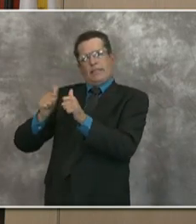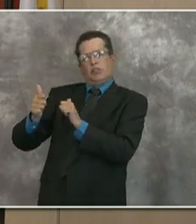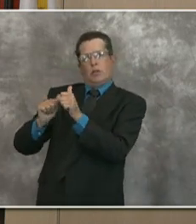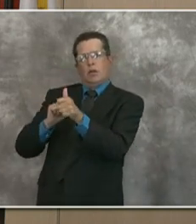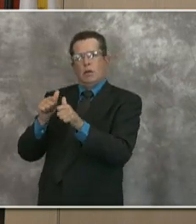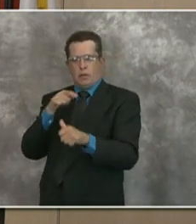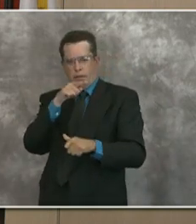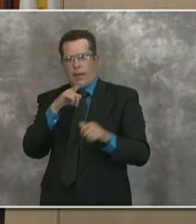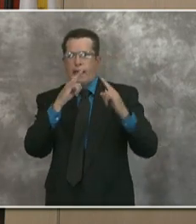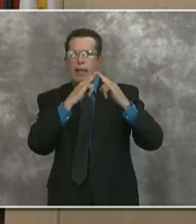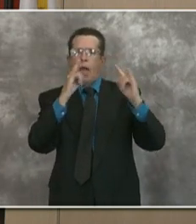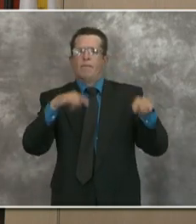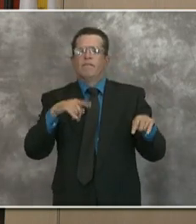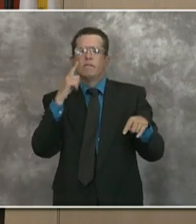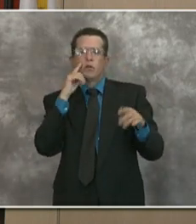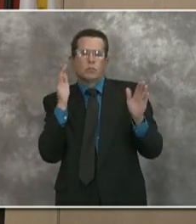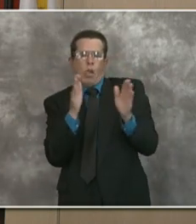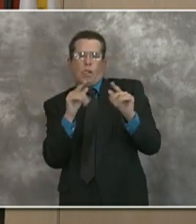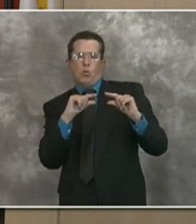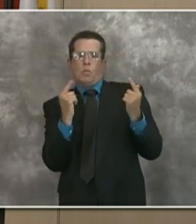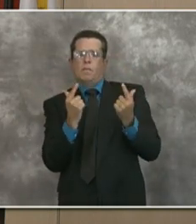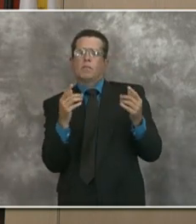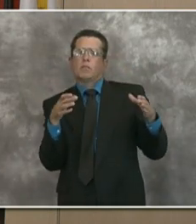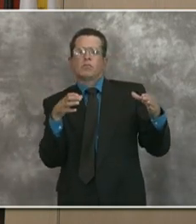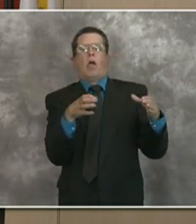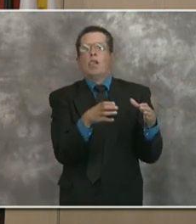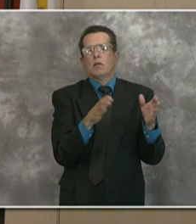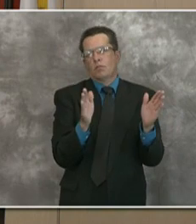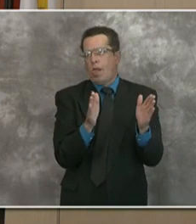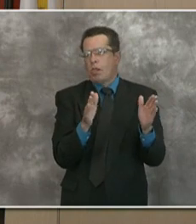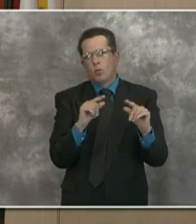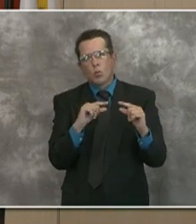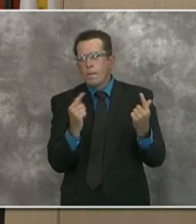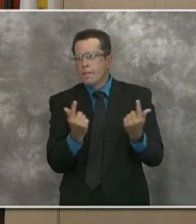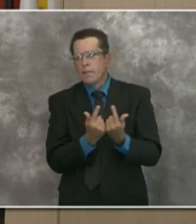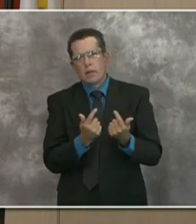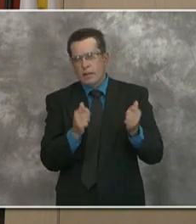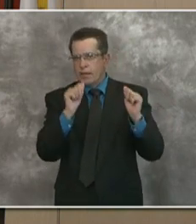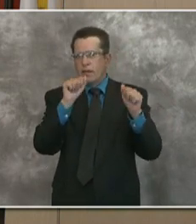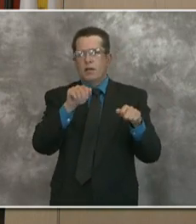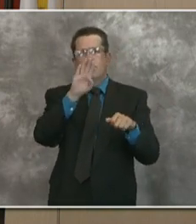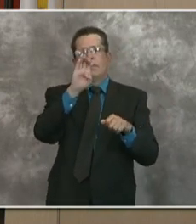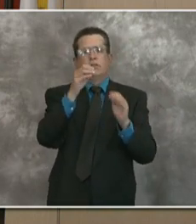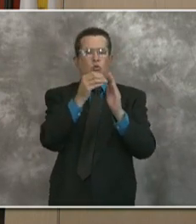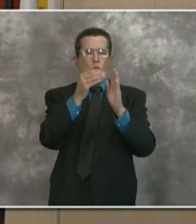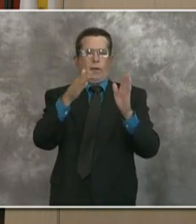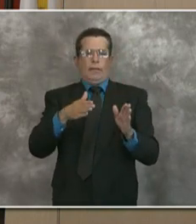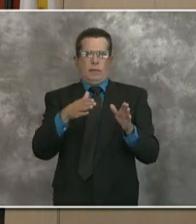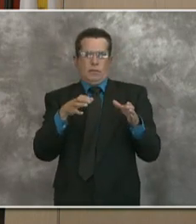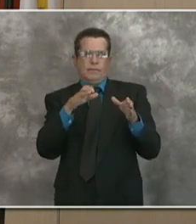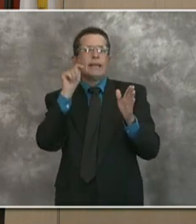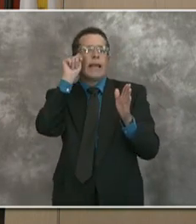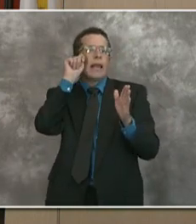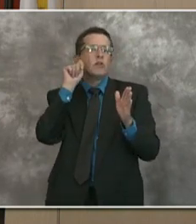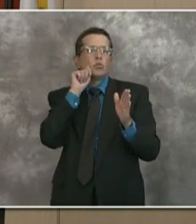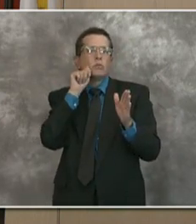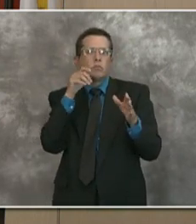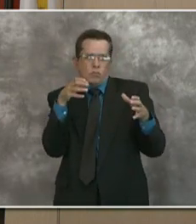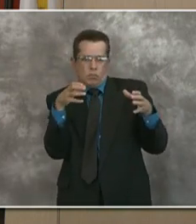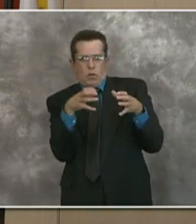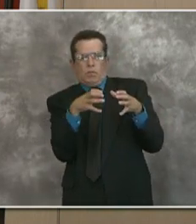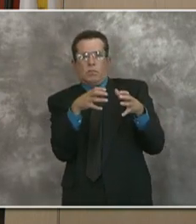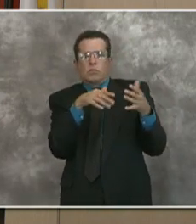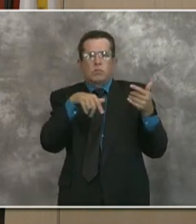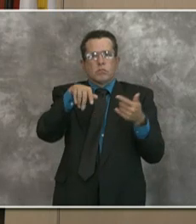ability for small groups of individuals, it could be students, teenagers, to go out